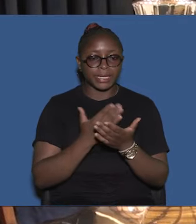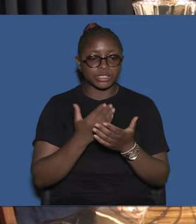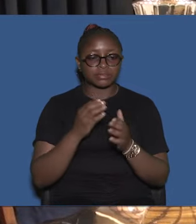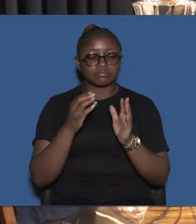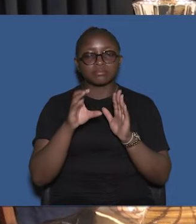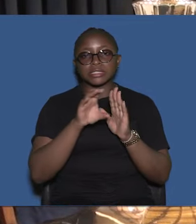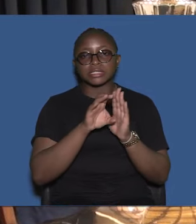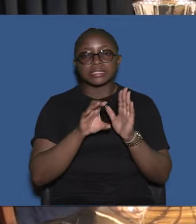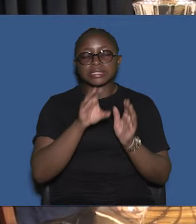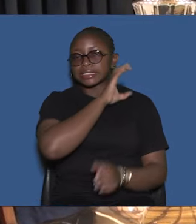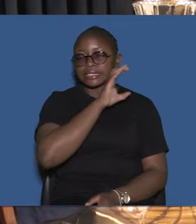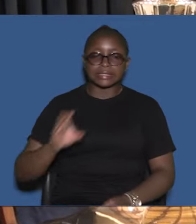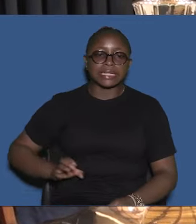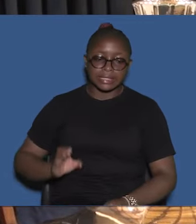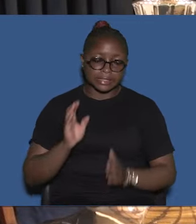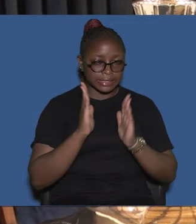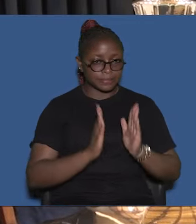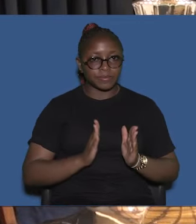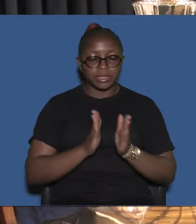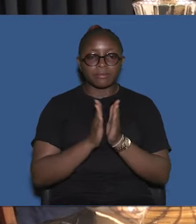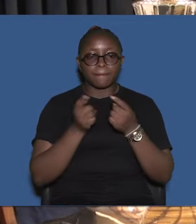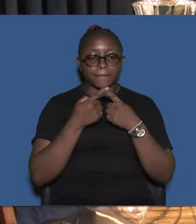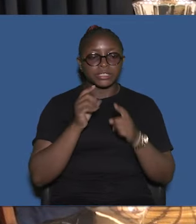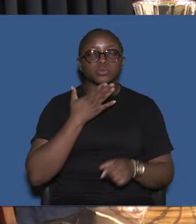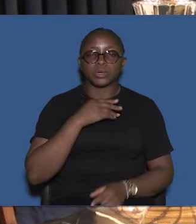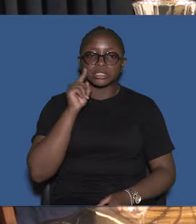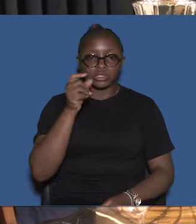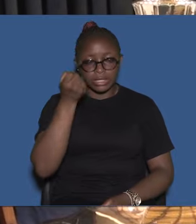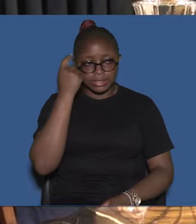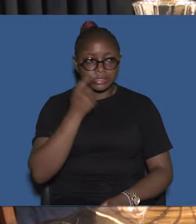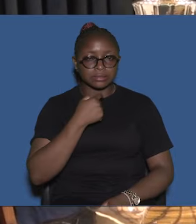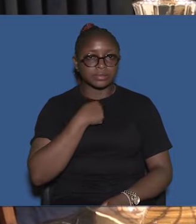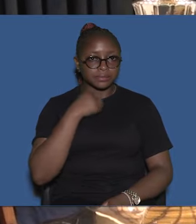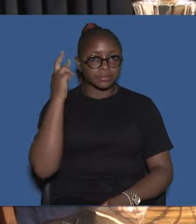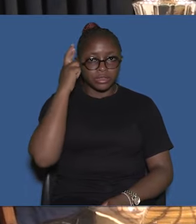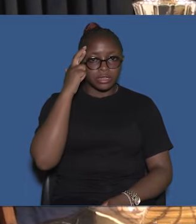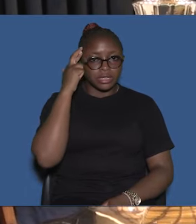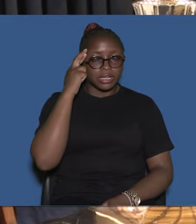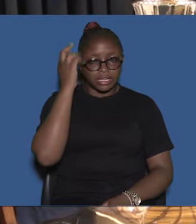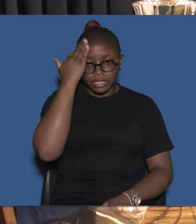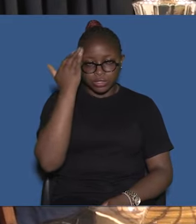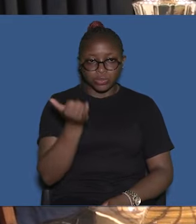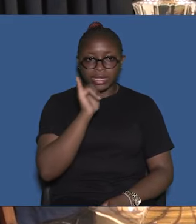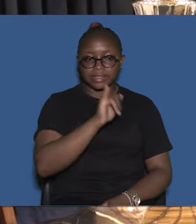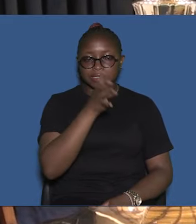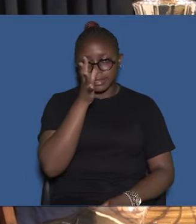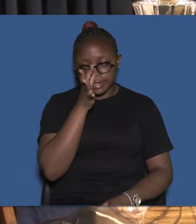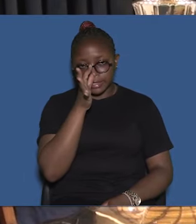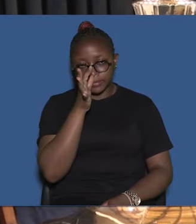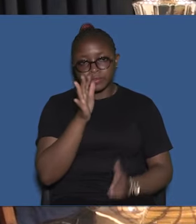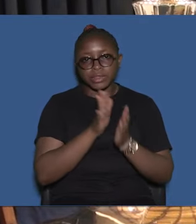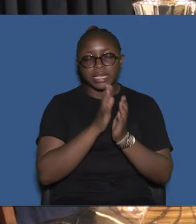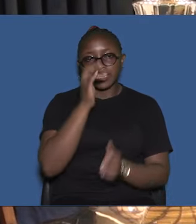you to understand me, that the reason why that became a myth, and the reason why that led to